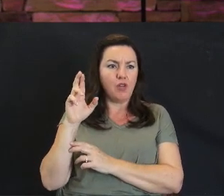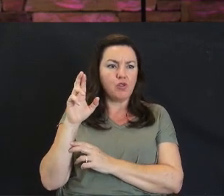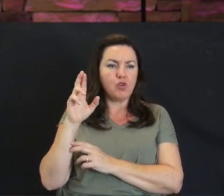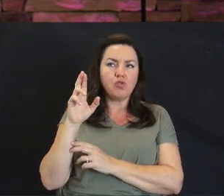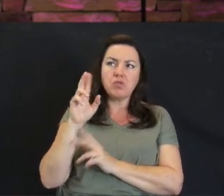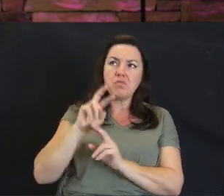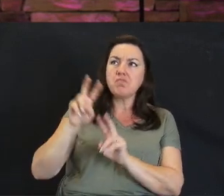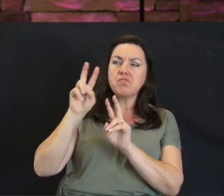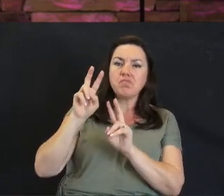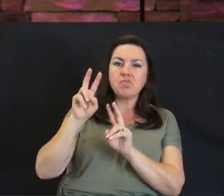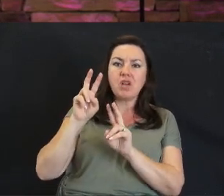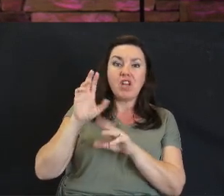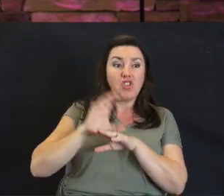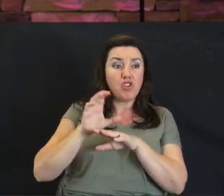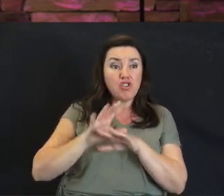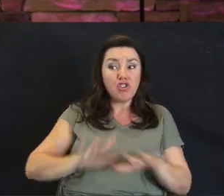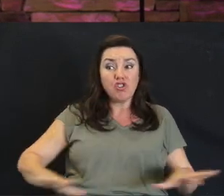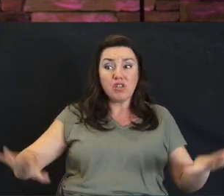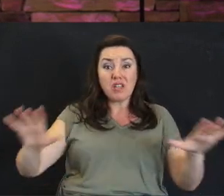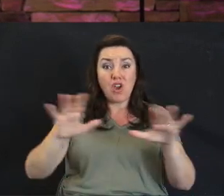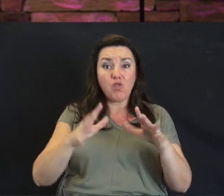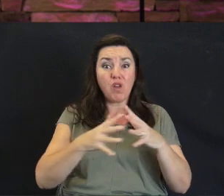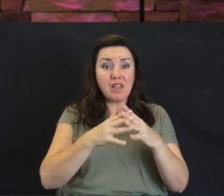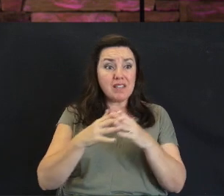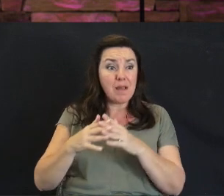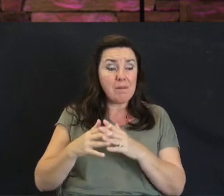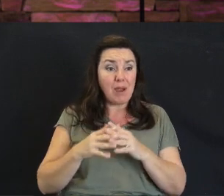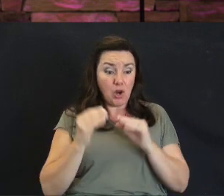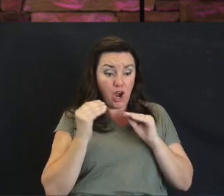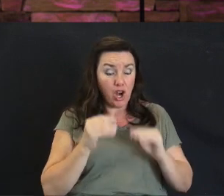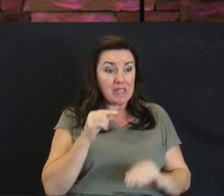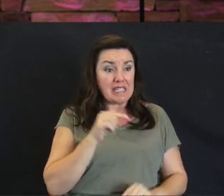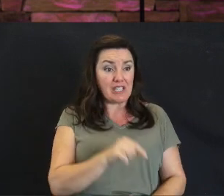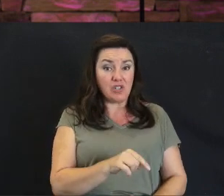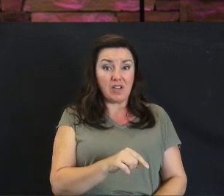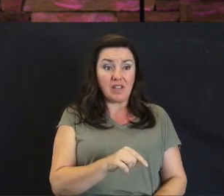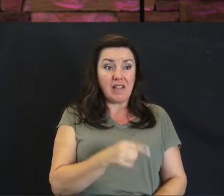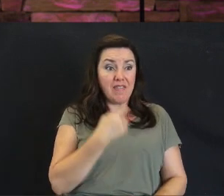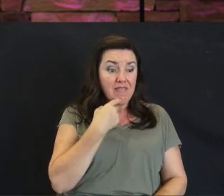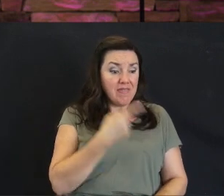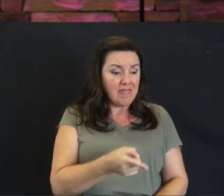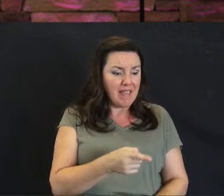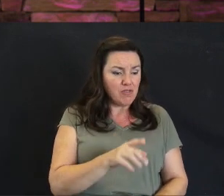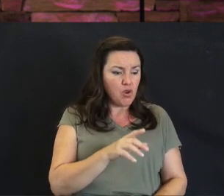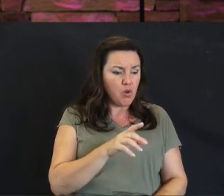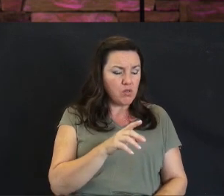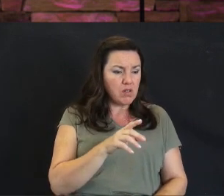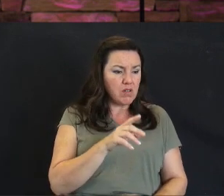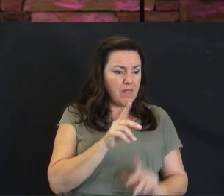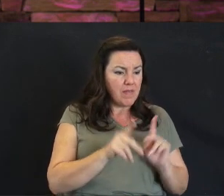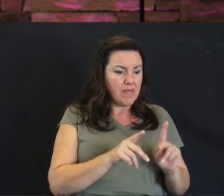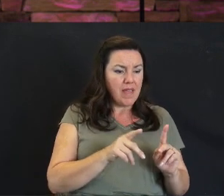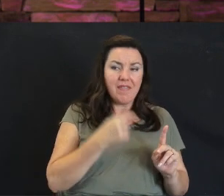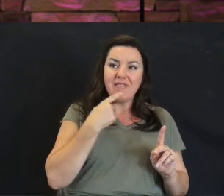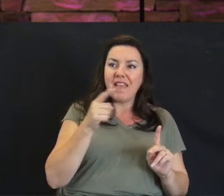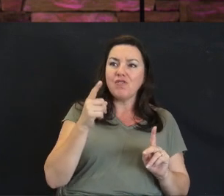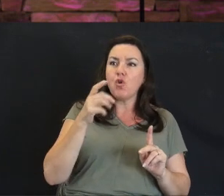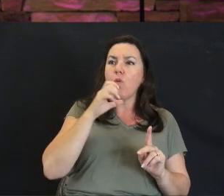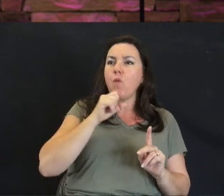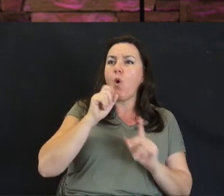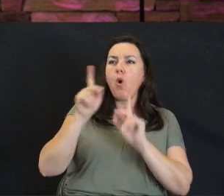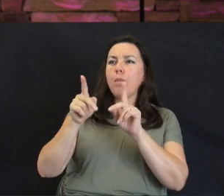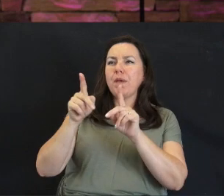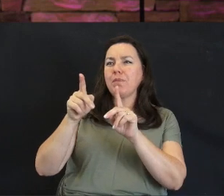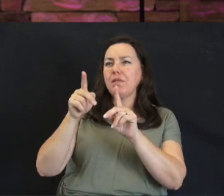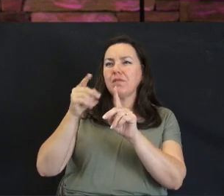In the churches Across America Churches across America Have told the older population You don't matter anymore You